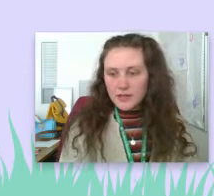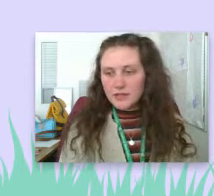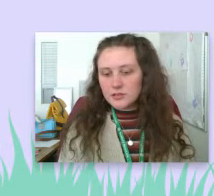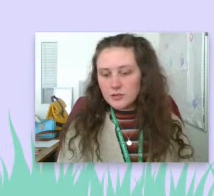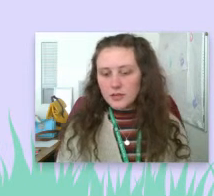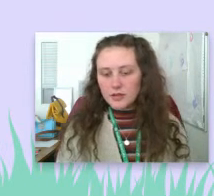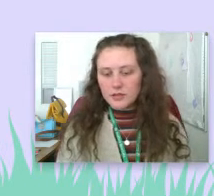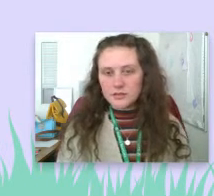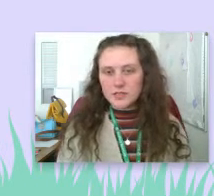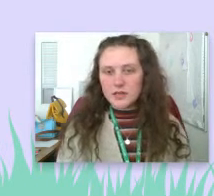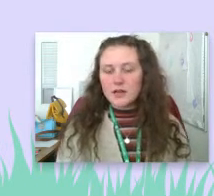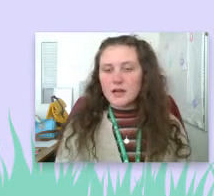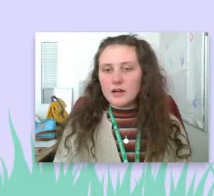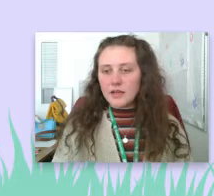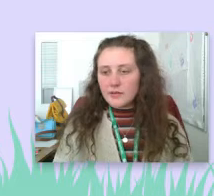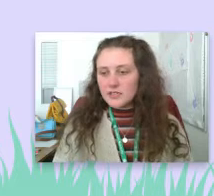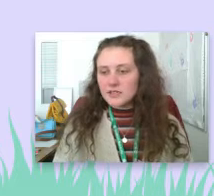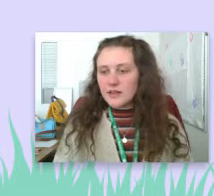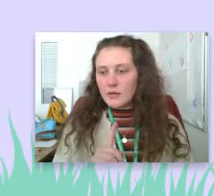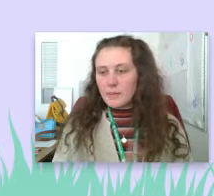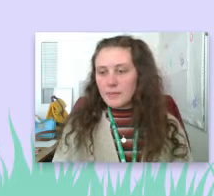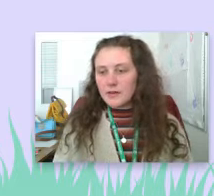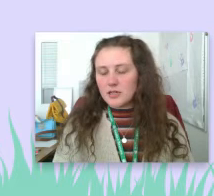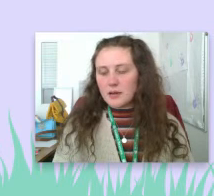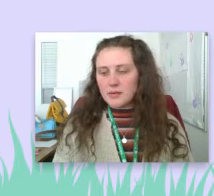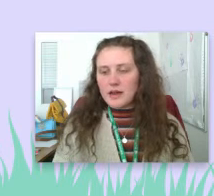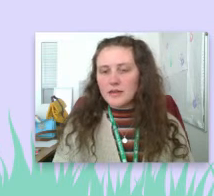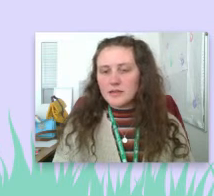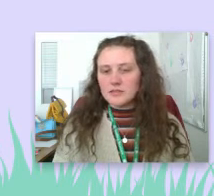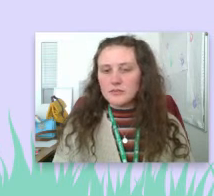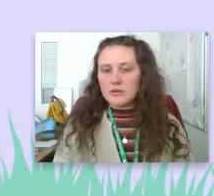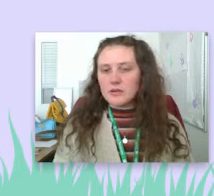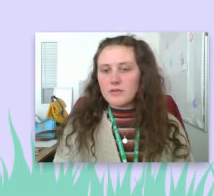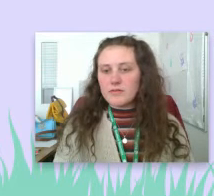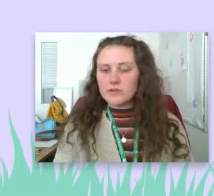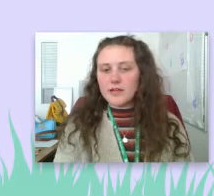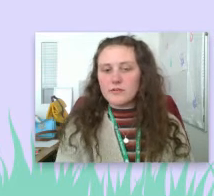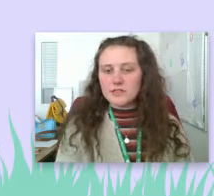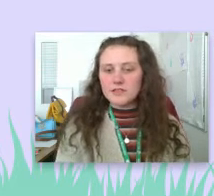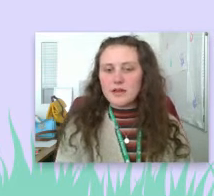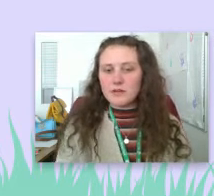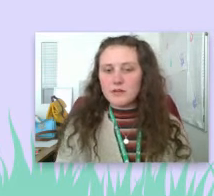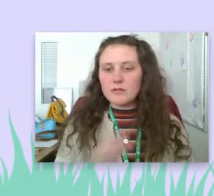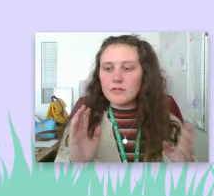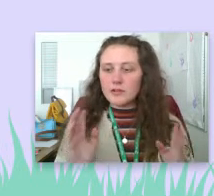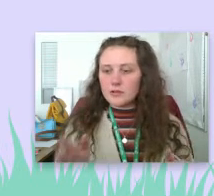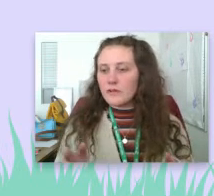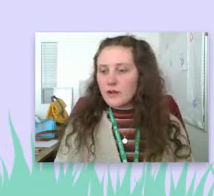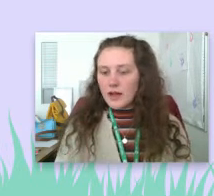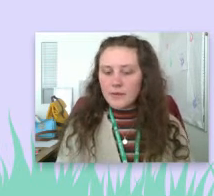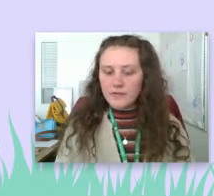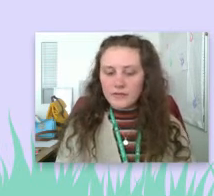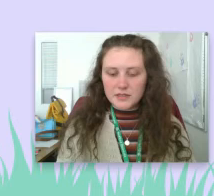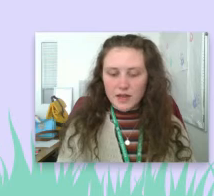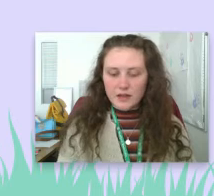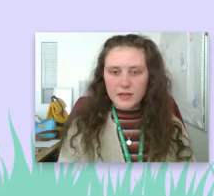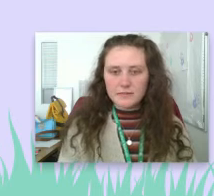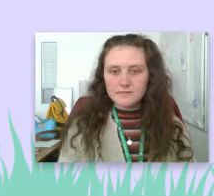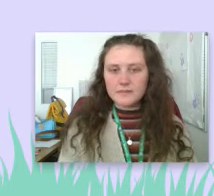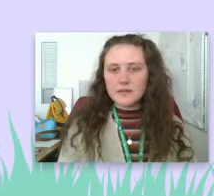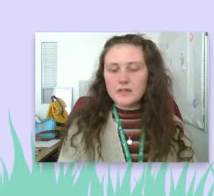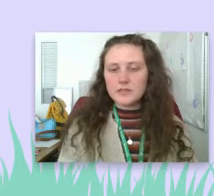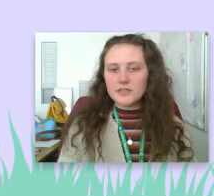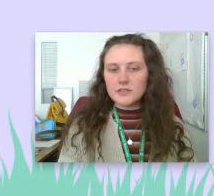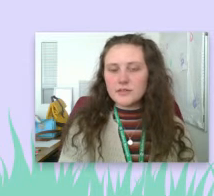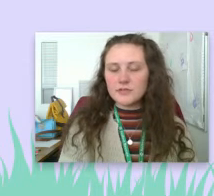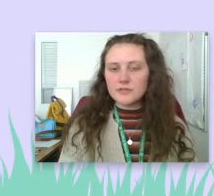go through it real quick. So we learned languages, and then we built on top of that. So we've been reviewing languages. I'm going to go over the new vocab from today,